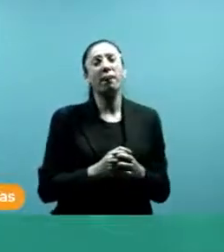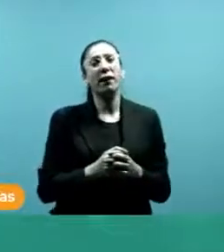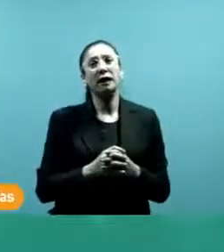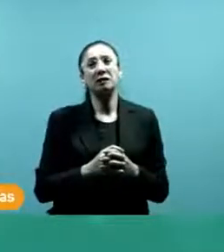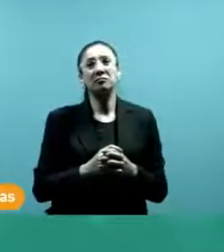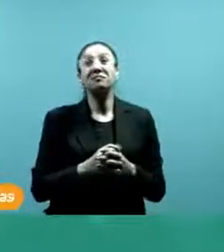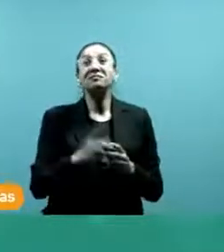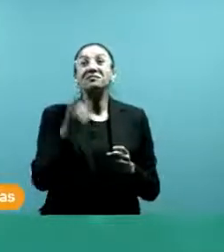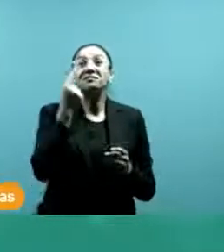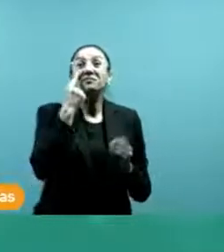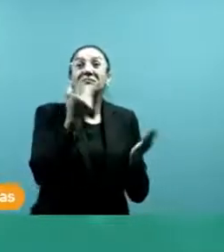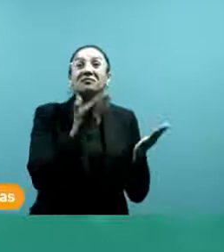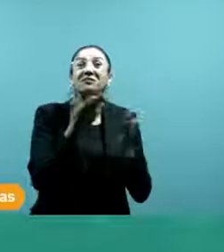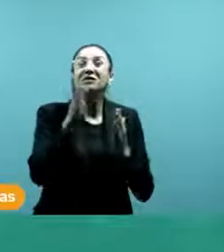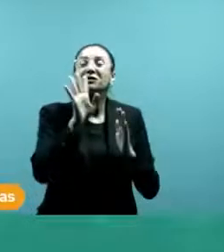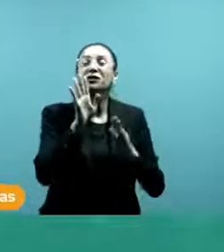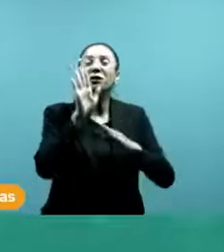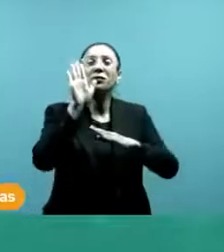our conservators